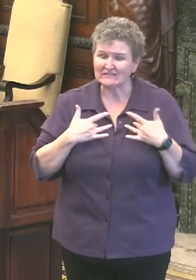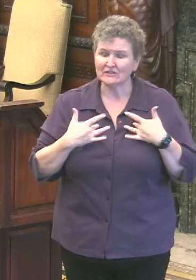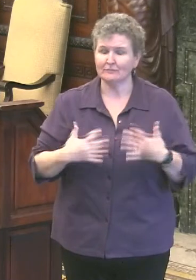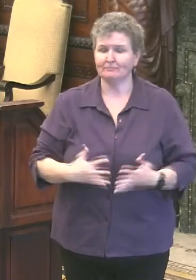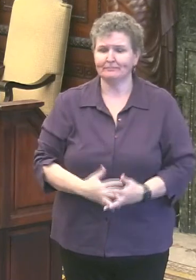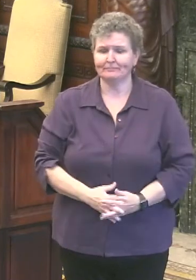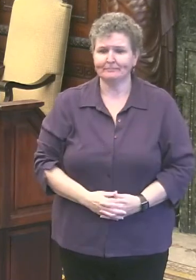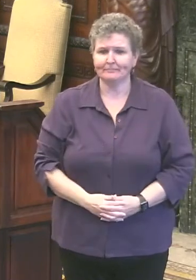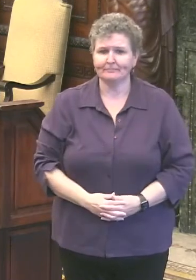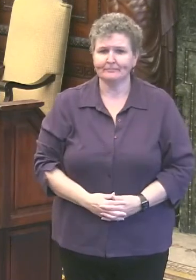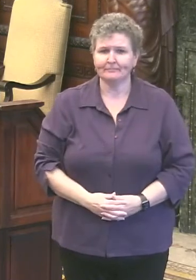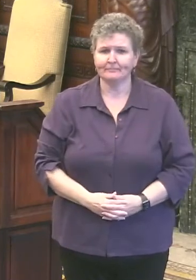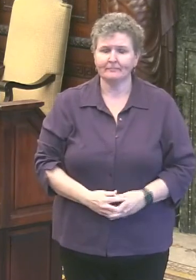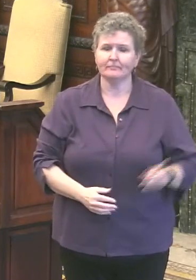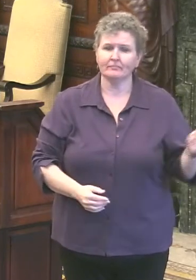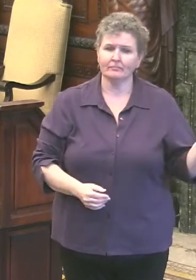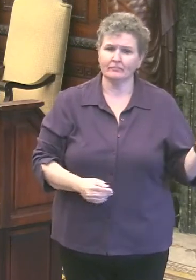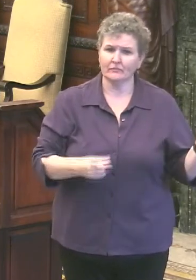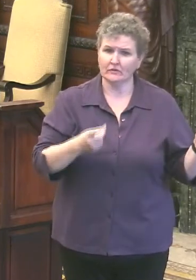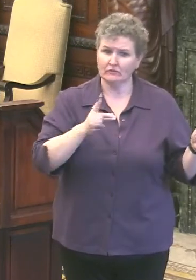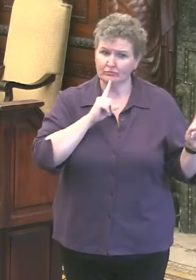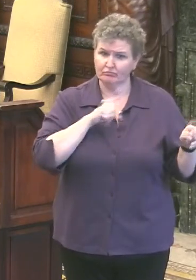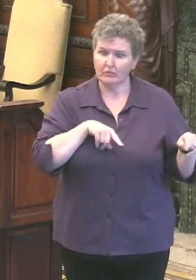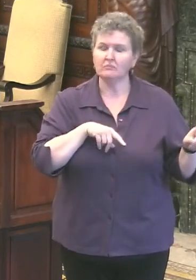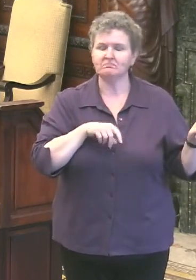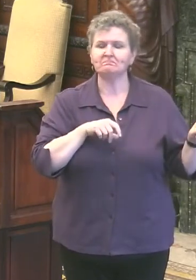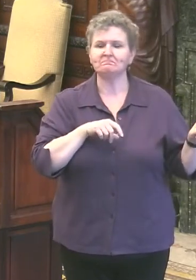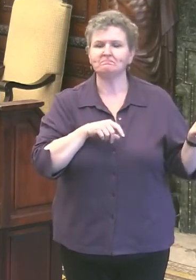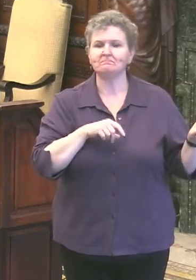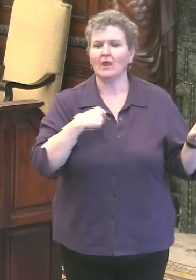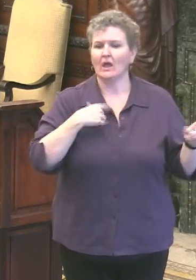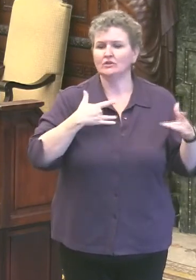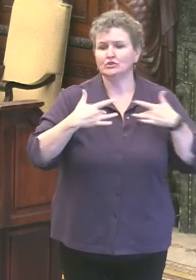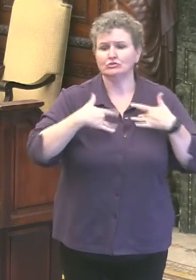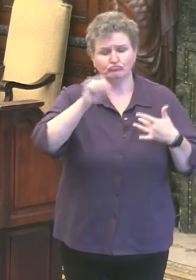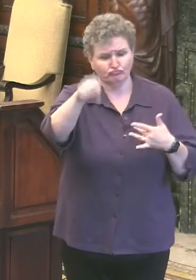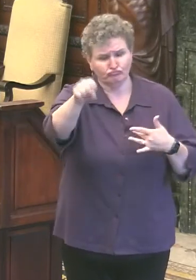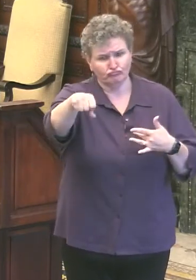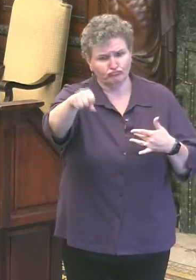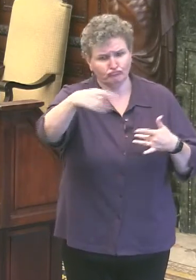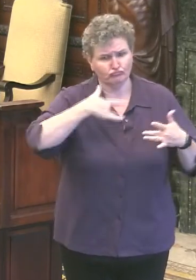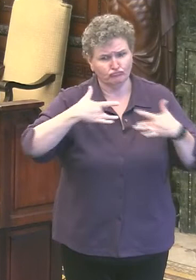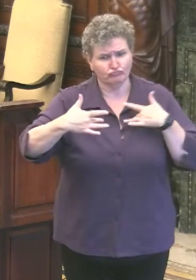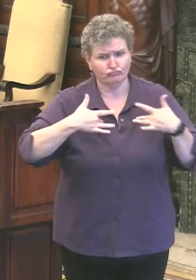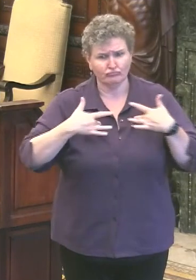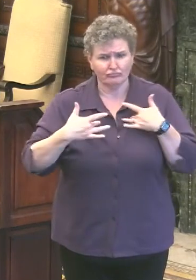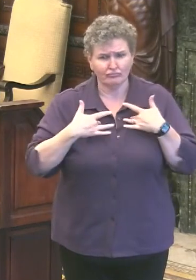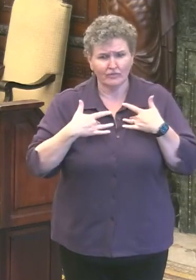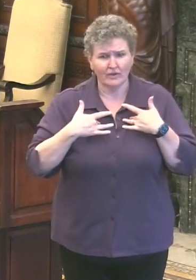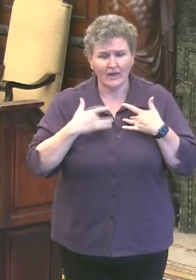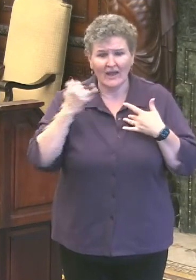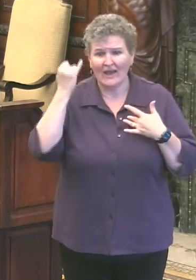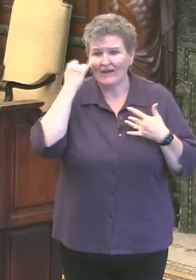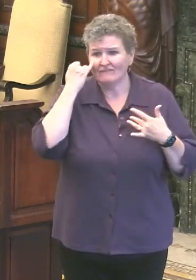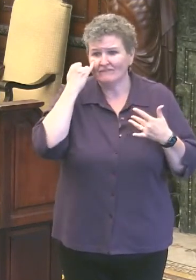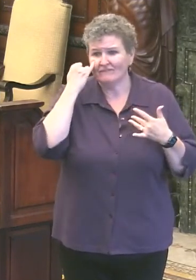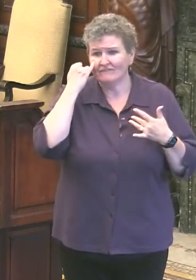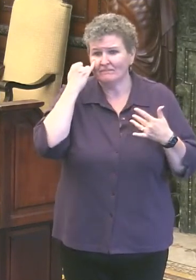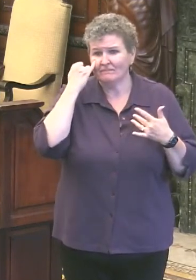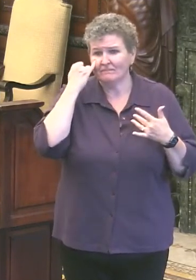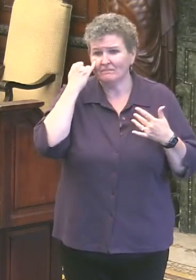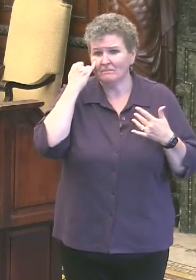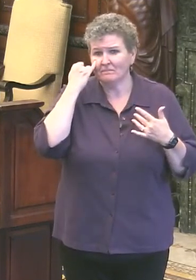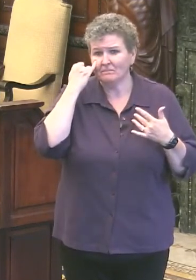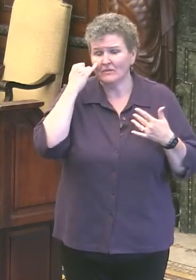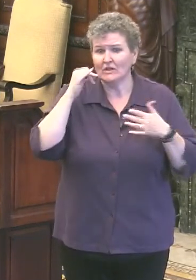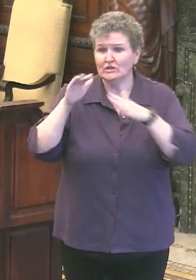Dr. Farley? Yeah, I mean, that is a concern for children. If children, if we have evidence of their being spread in a school